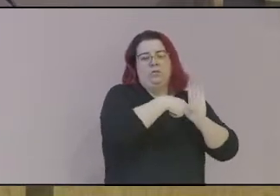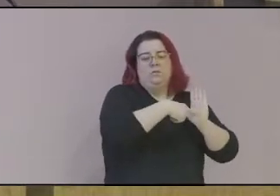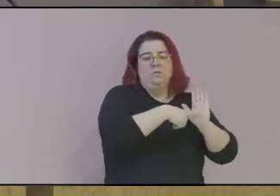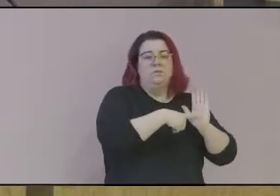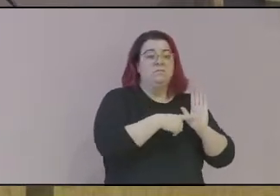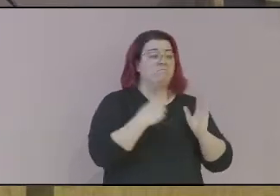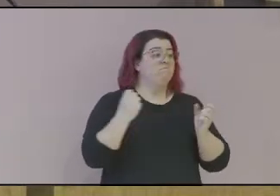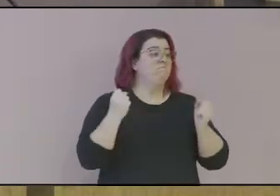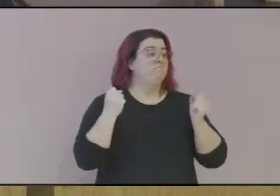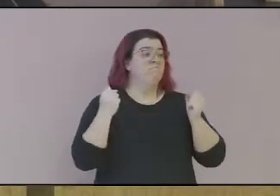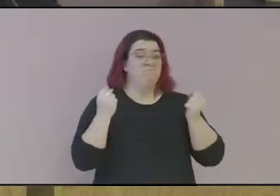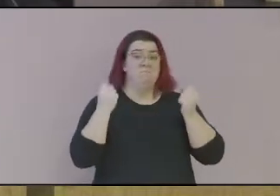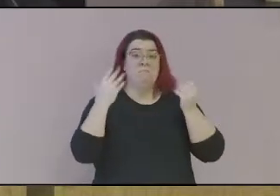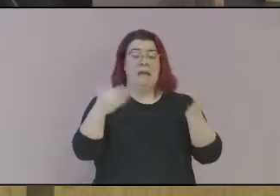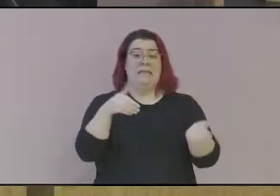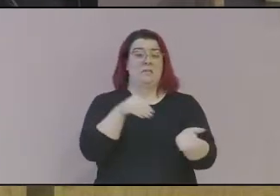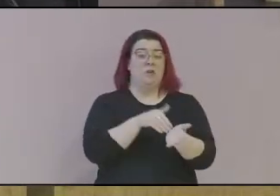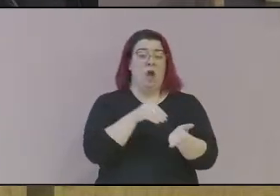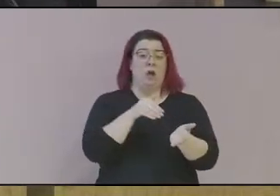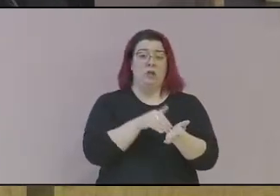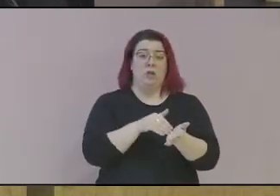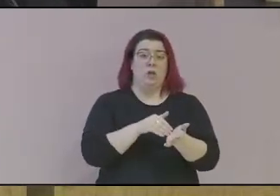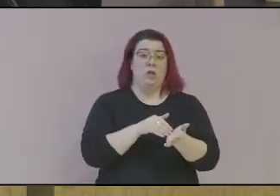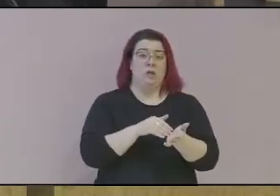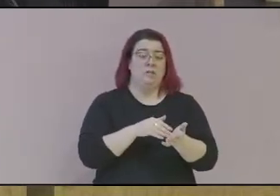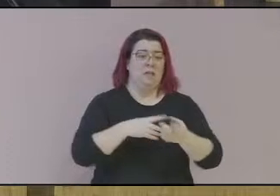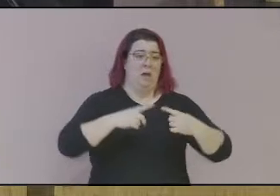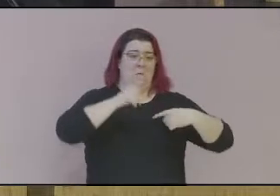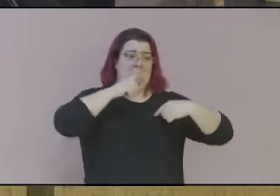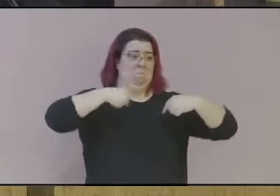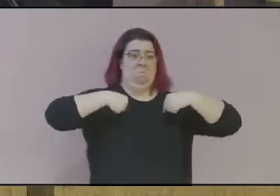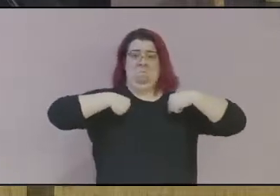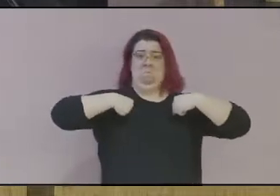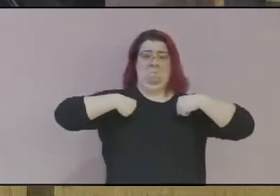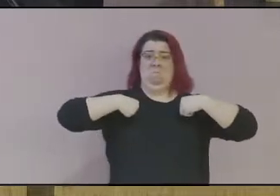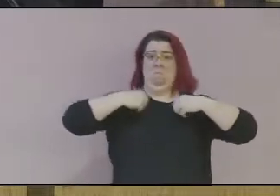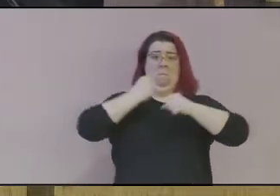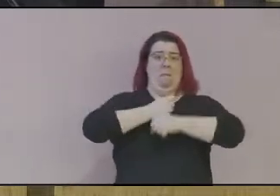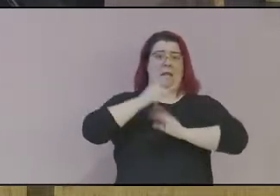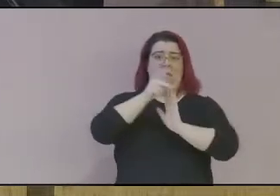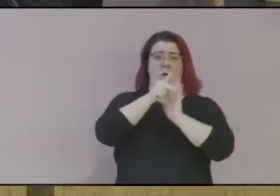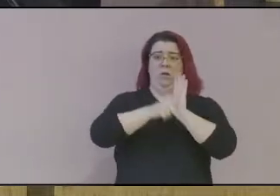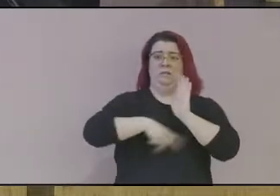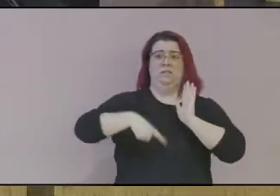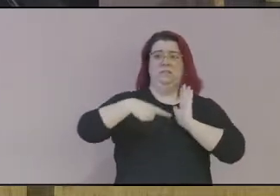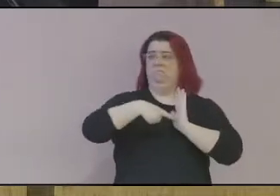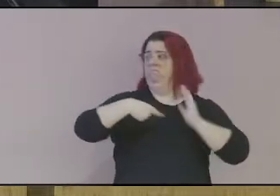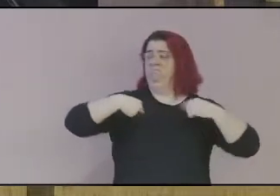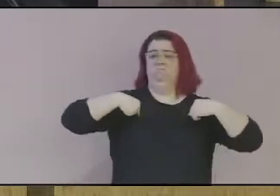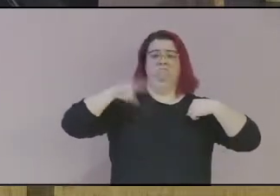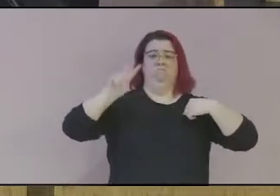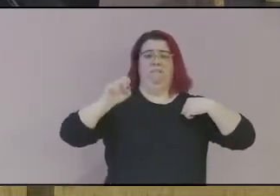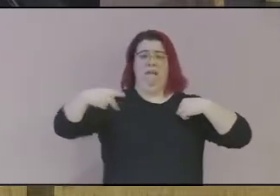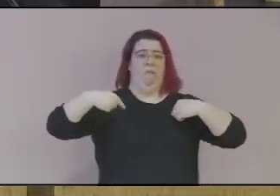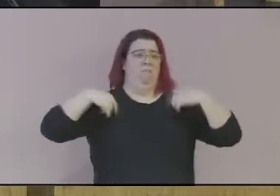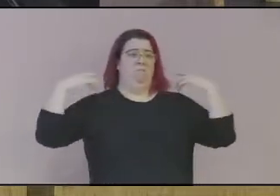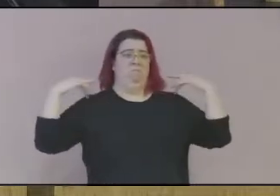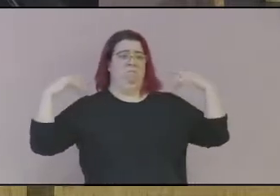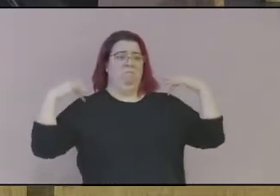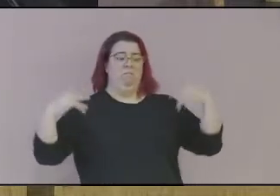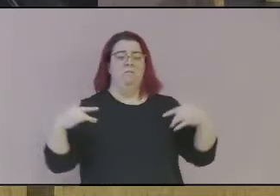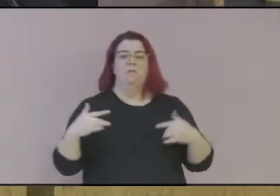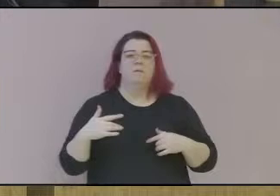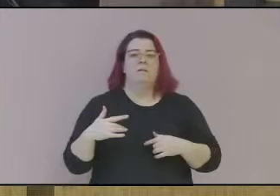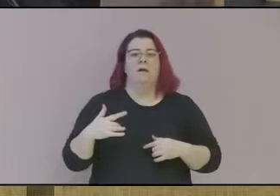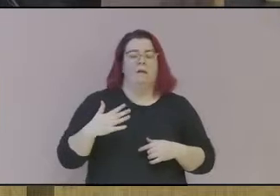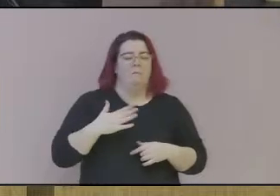doctors they wanted to have someone else make the protocols and have a triage committee make these decisions. There are many medical professionals in my own